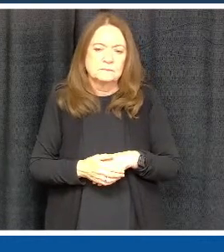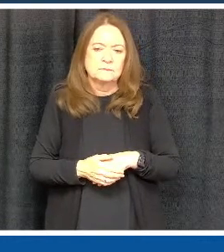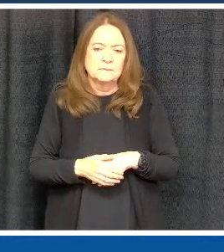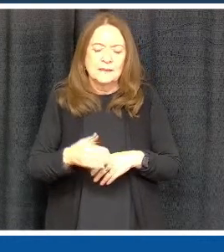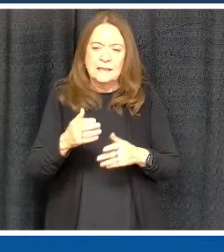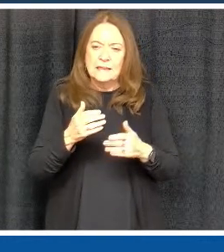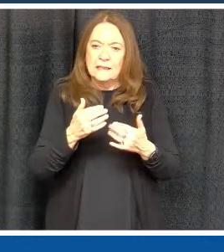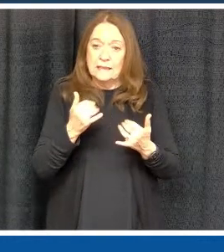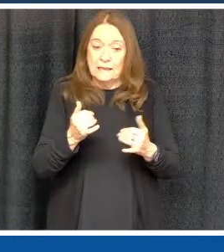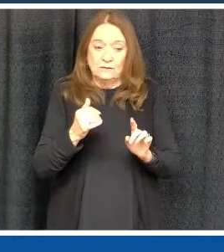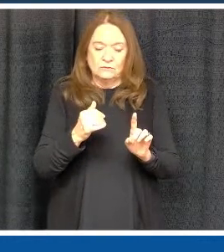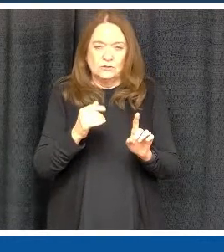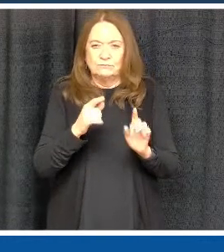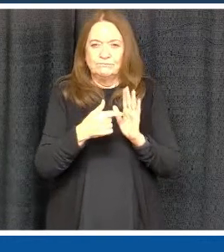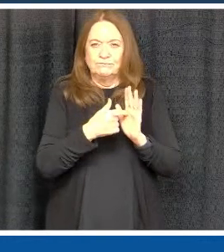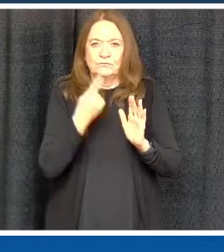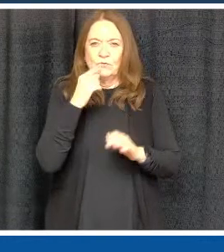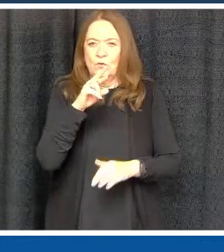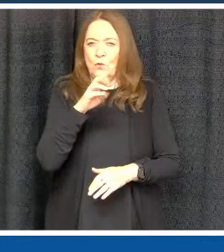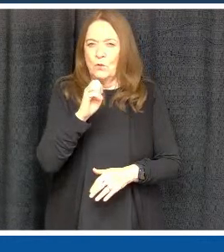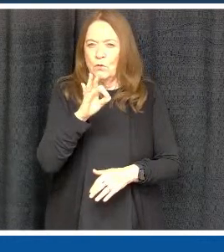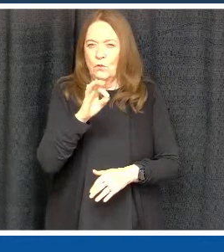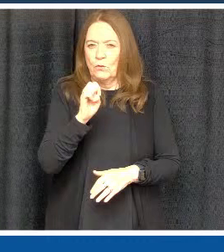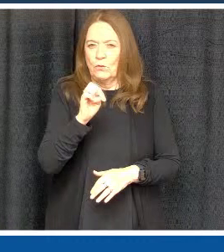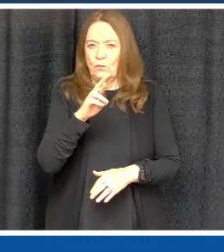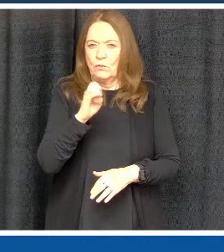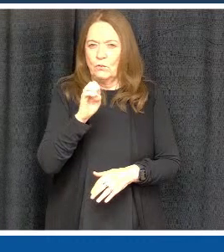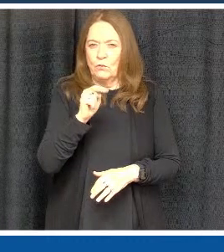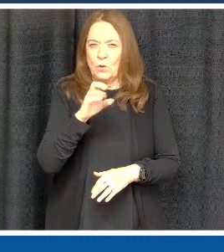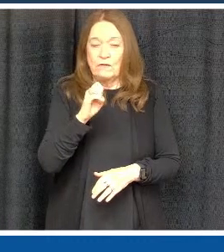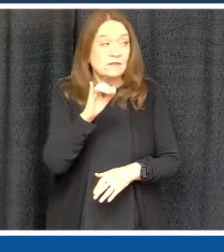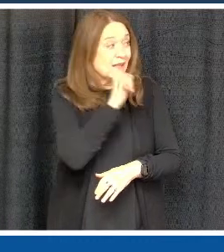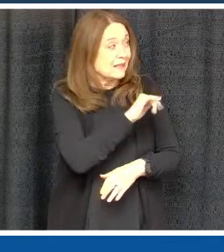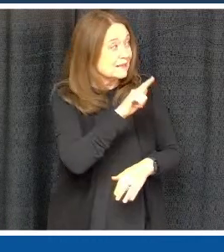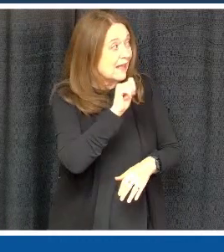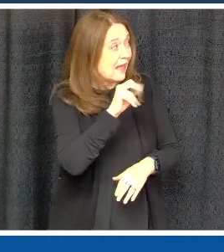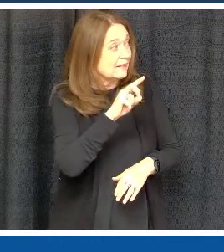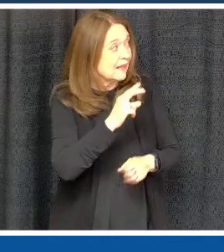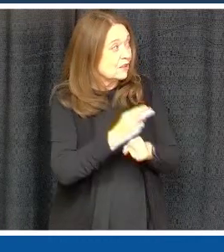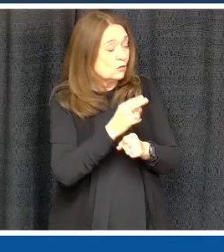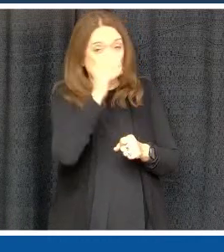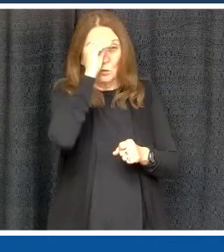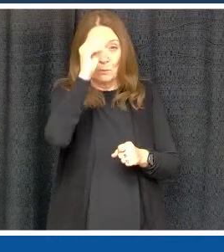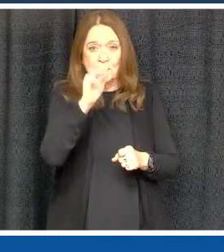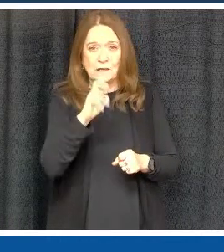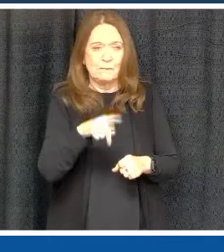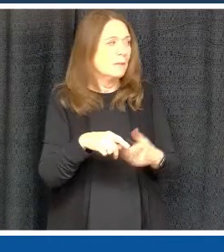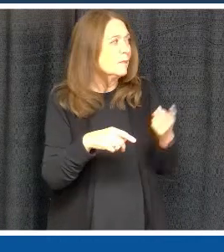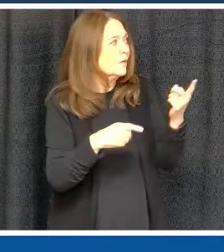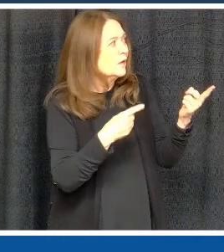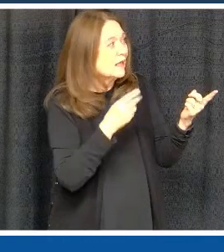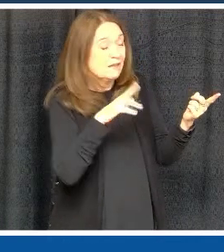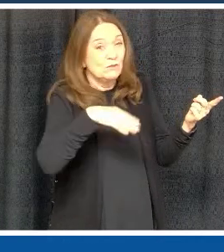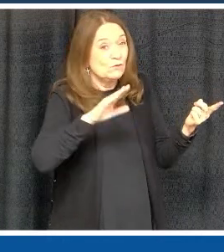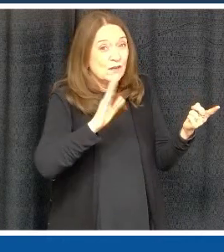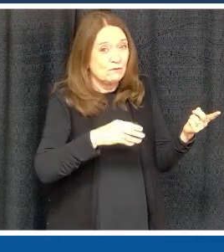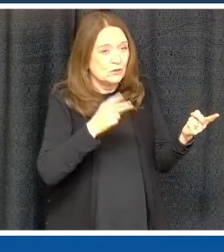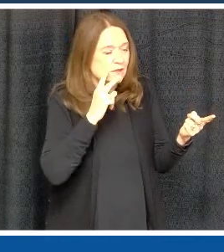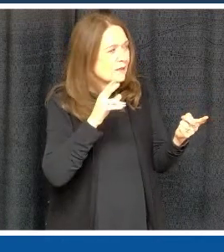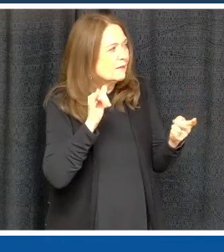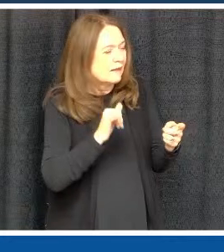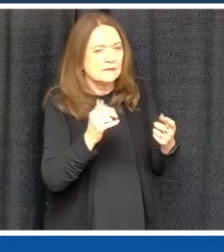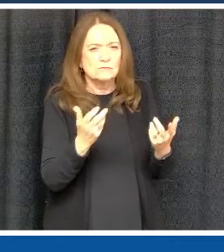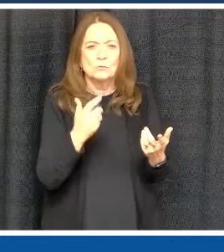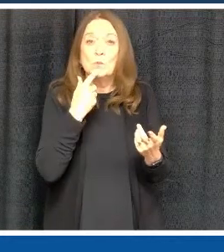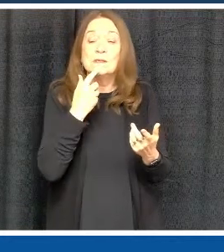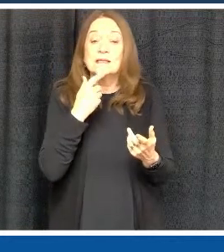Just for reference here, I show you the 1999 land use opinion map. For those of you who've never seen this, when we say it's consistent with the land use map, this is what we